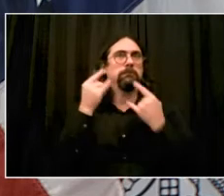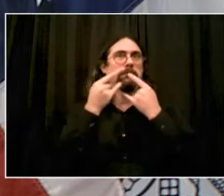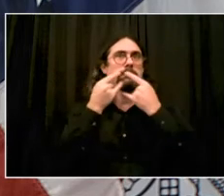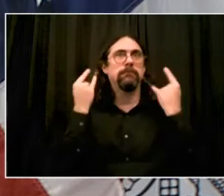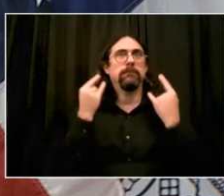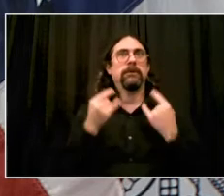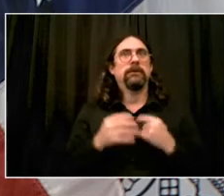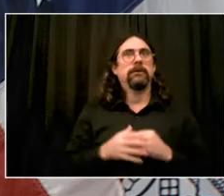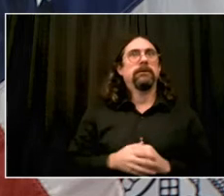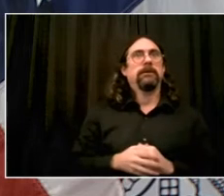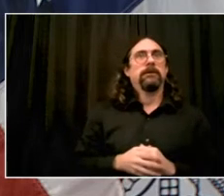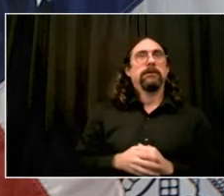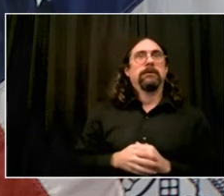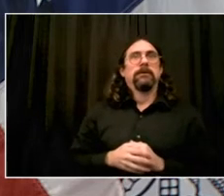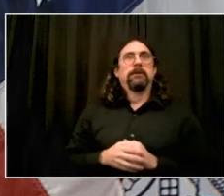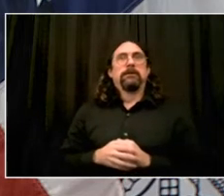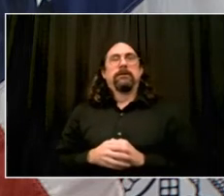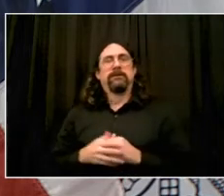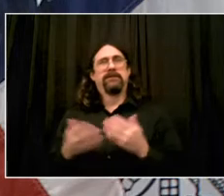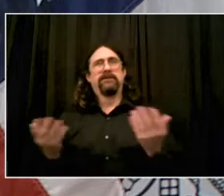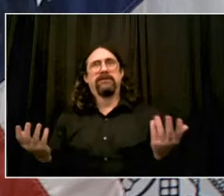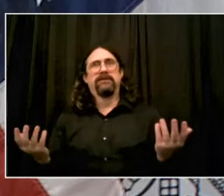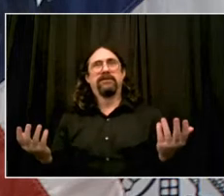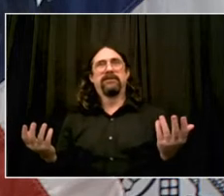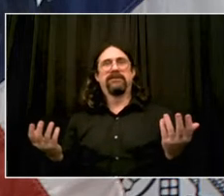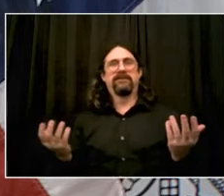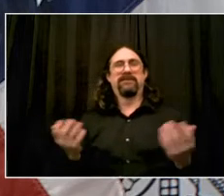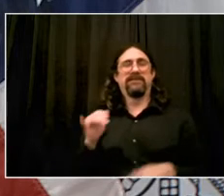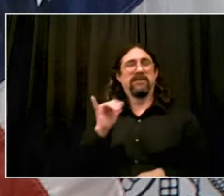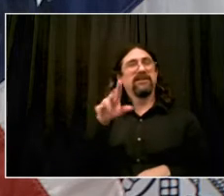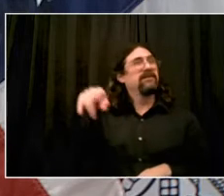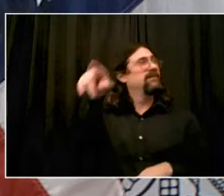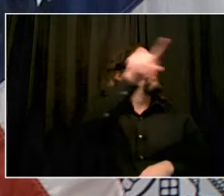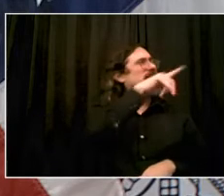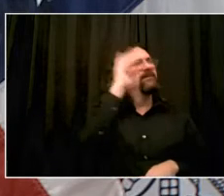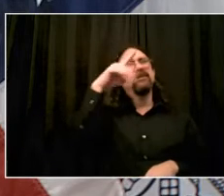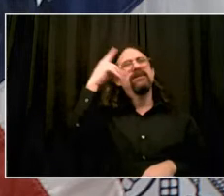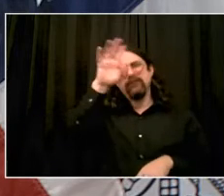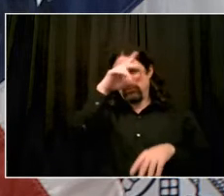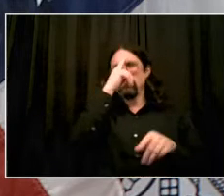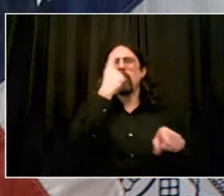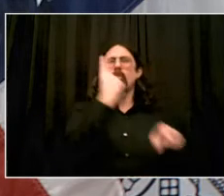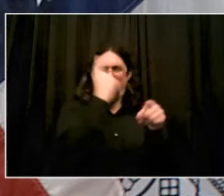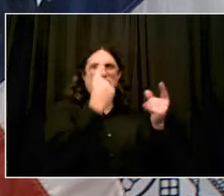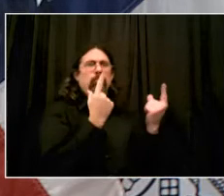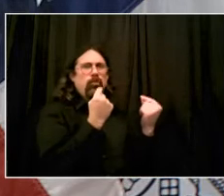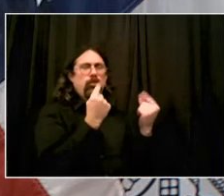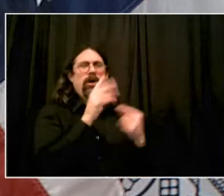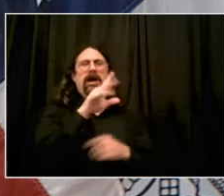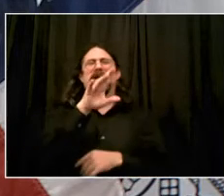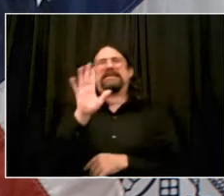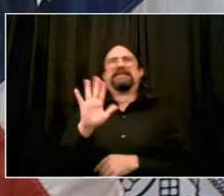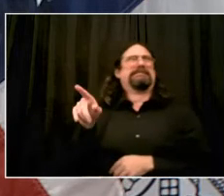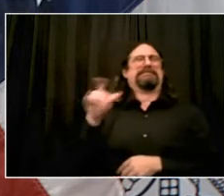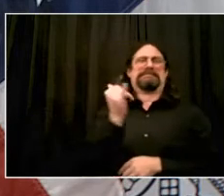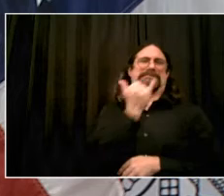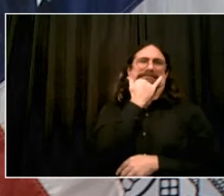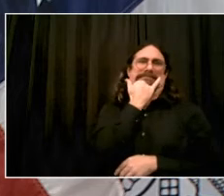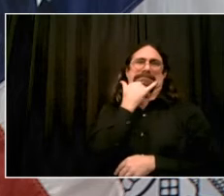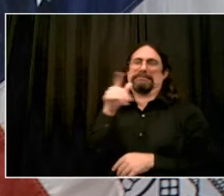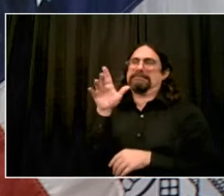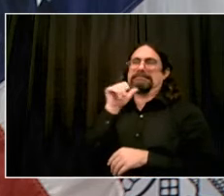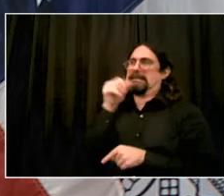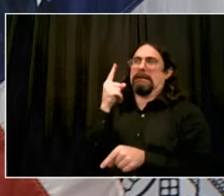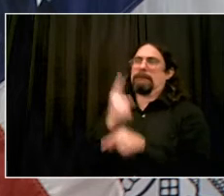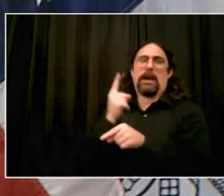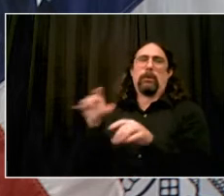which is why our health commissioner made very clear, our seniors and folks with pre-existing conditions, diabetes and heart